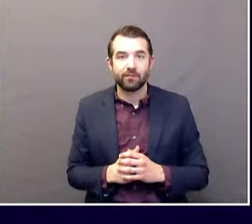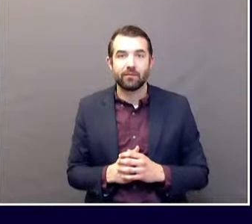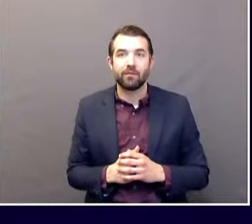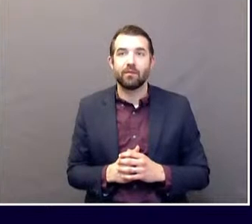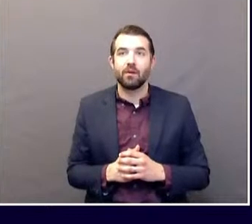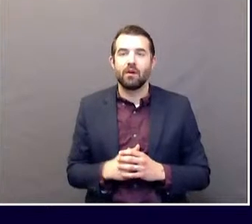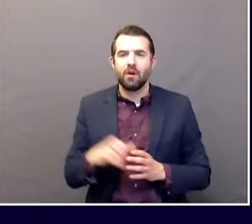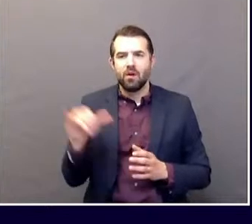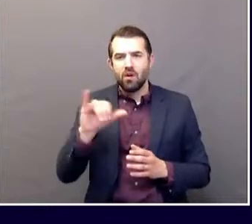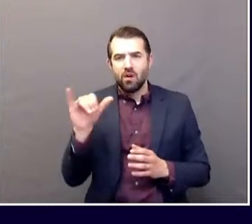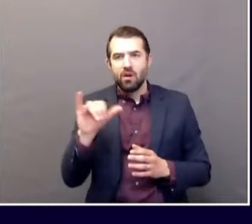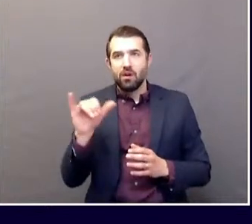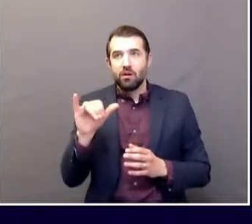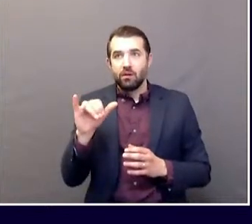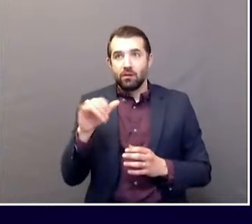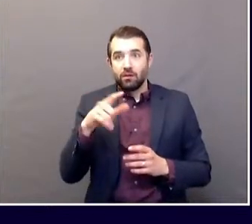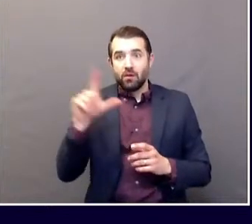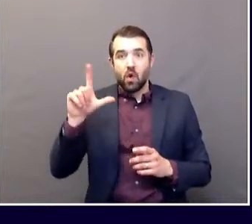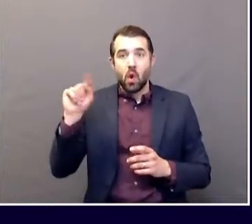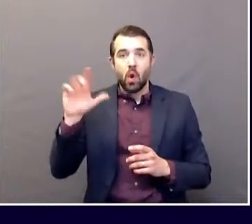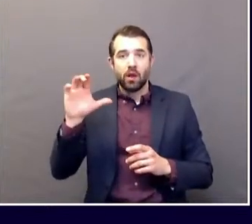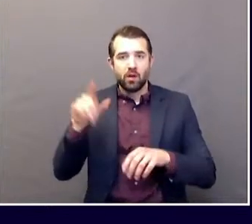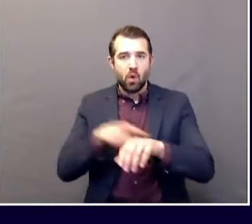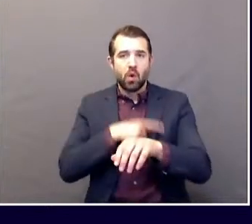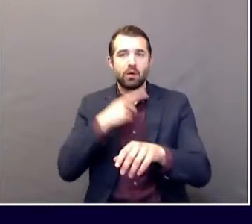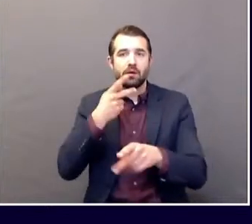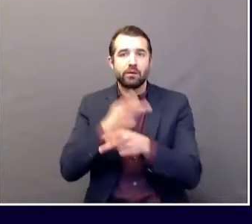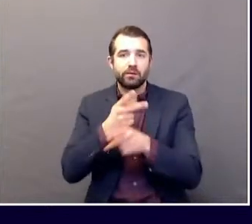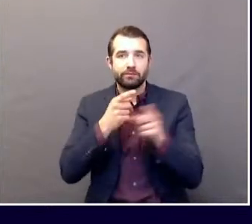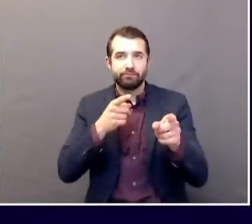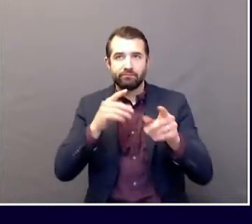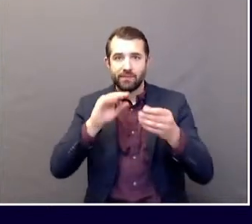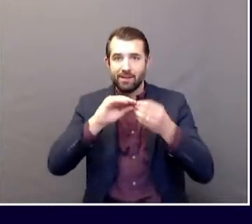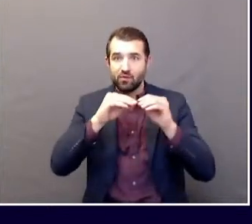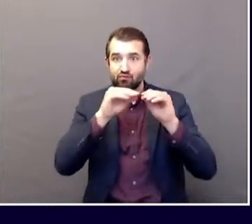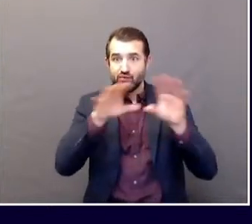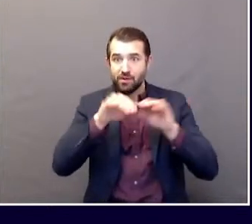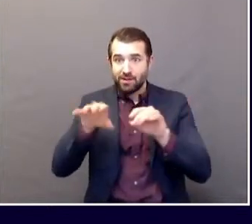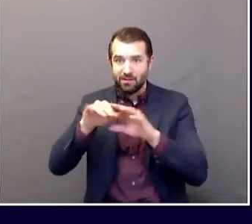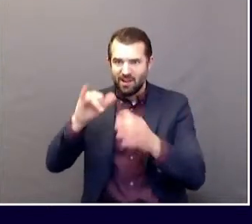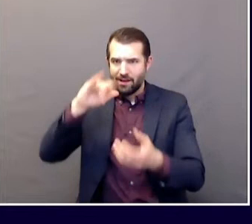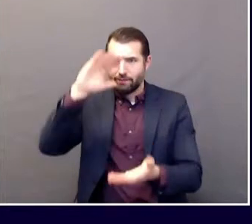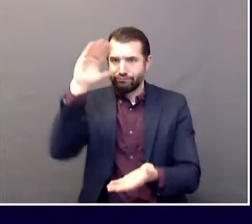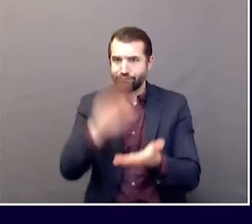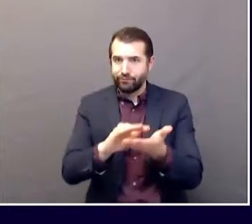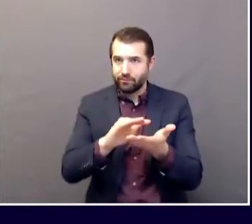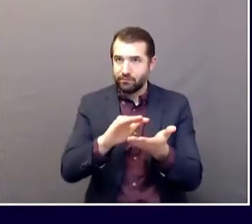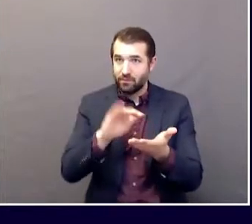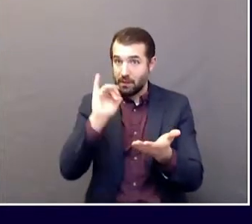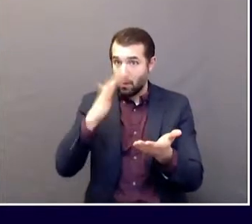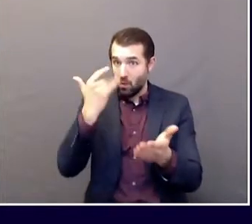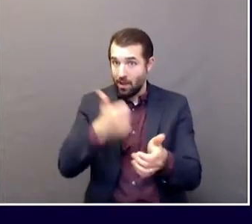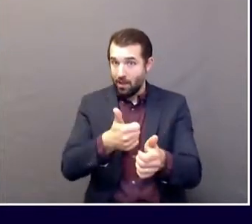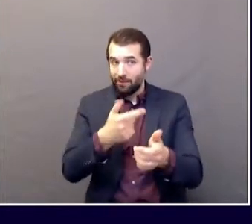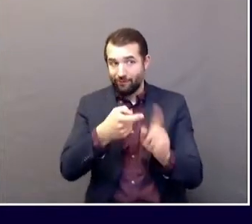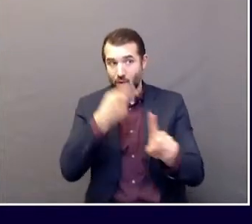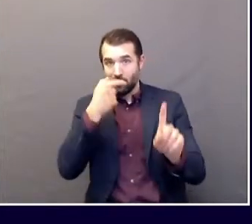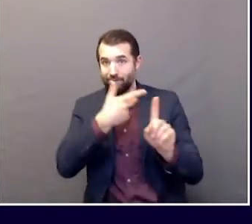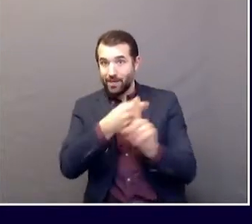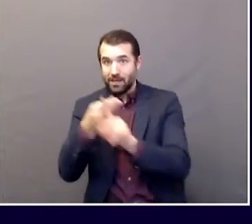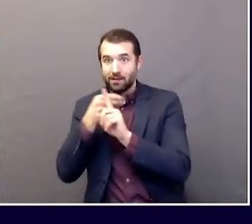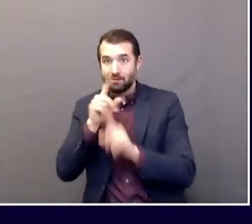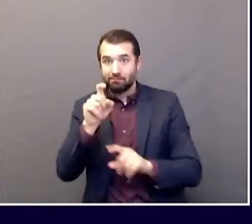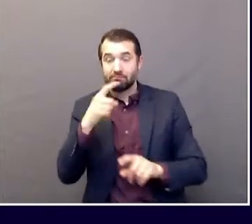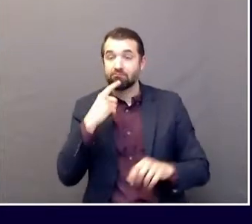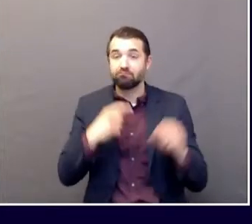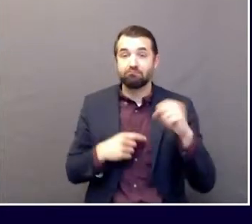care facilities? I think there is more biological plausibility. That is to say, the vaccination